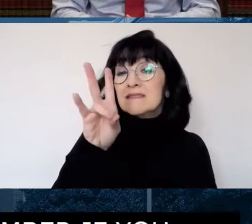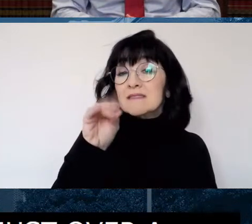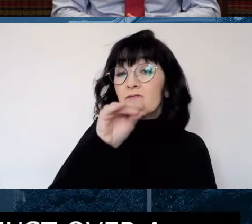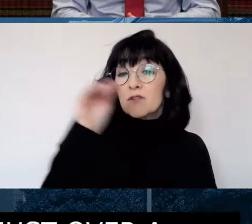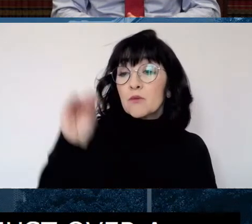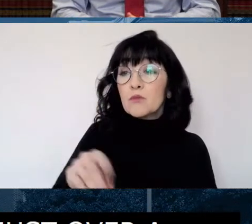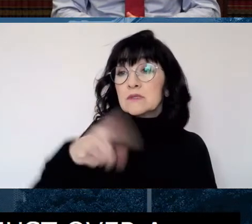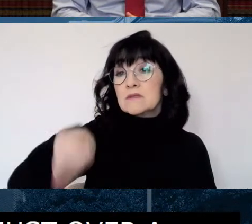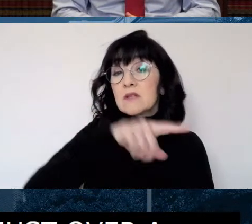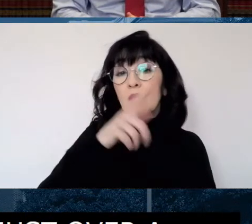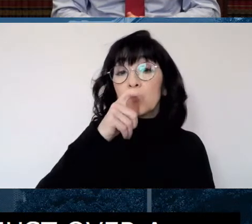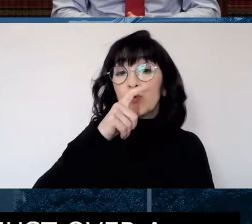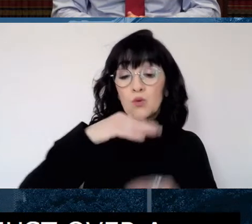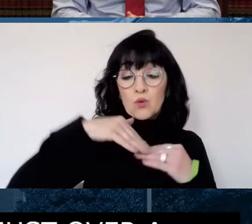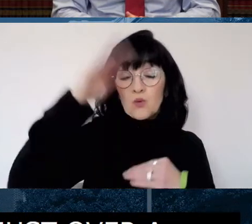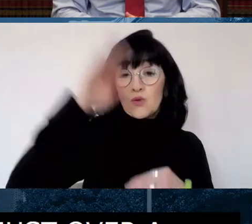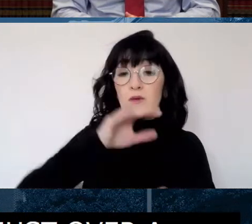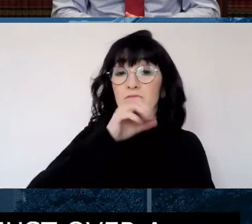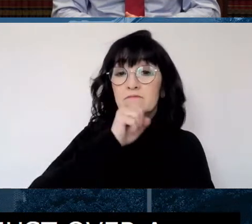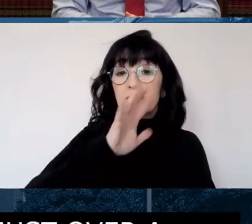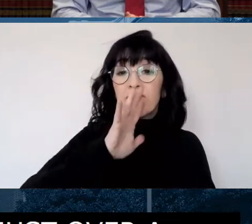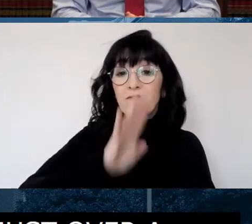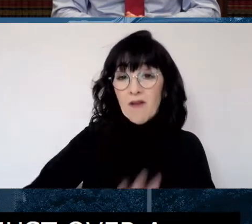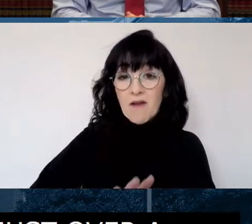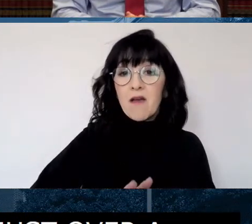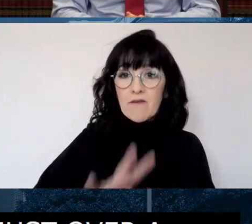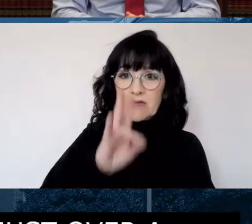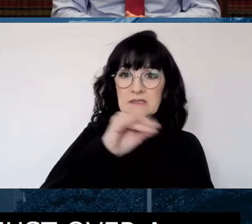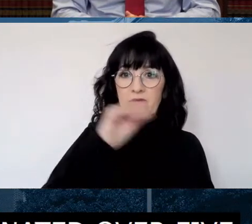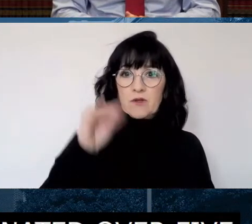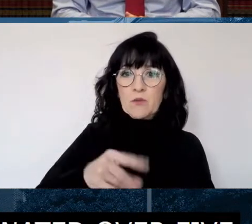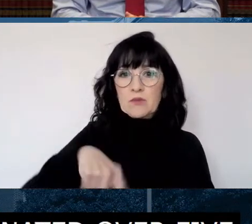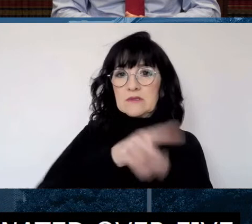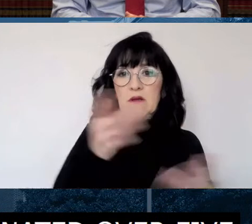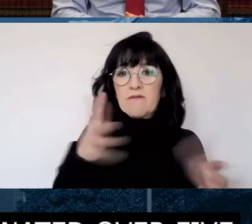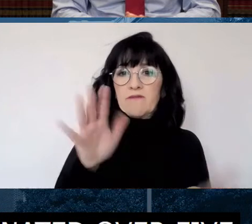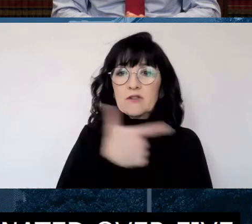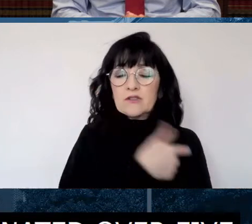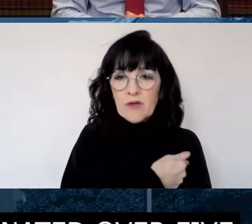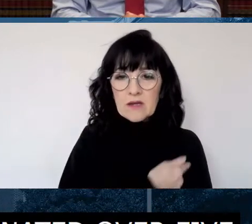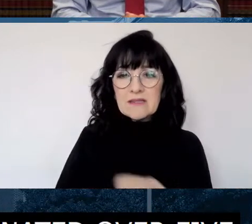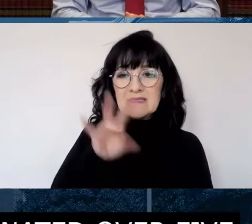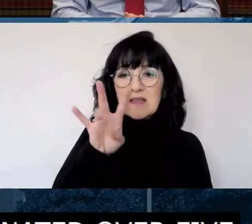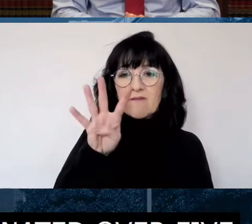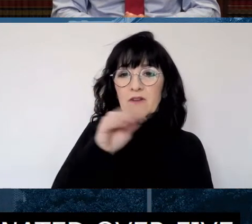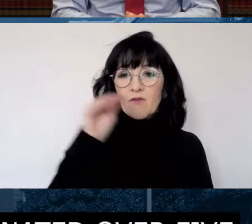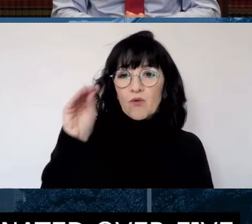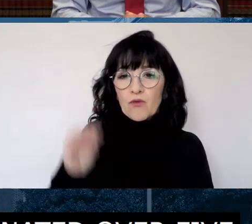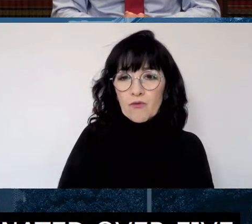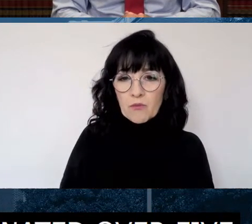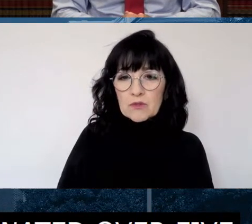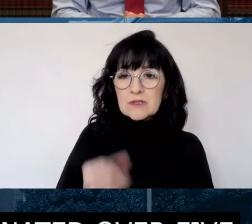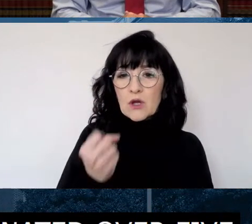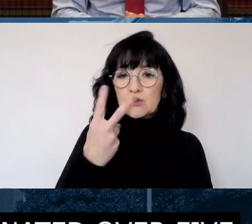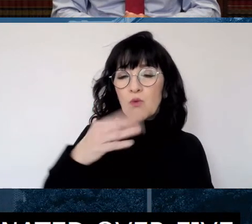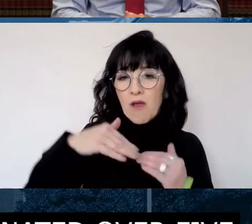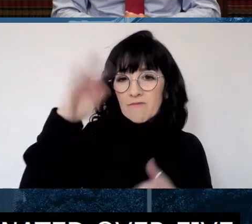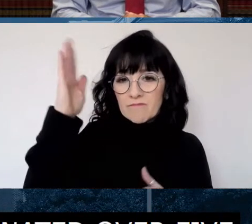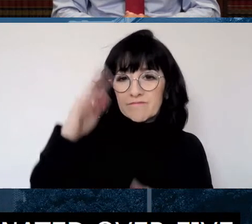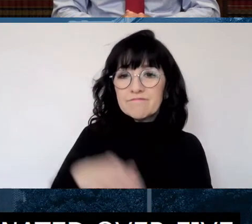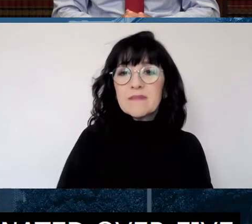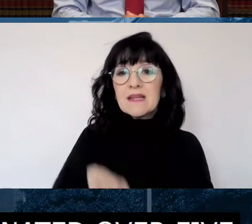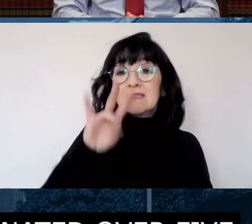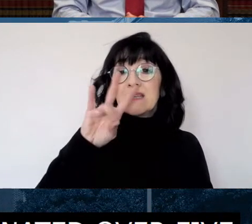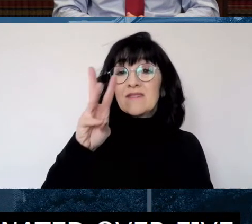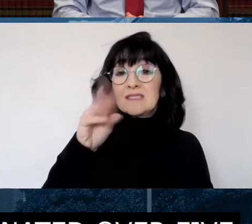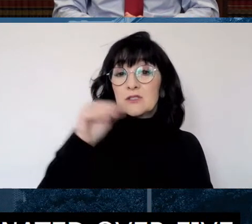that are eligible. 75% 12 years and older, 76% 18 and older, and then as you